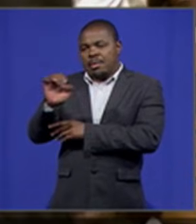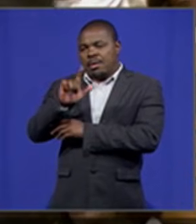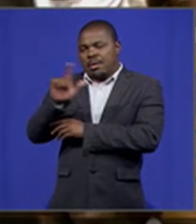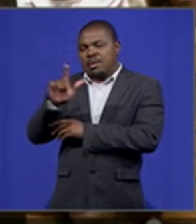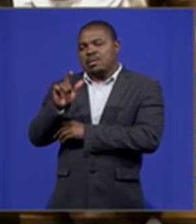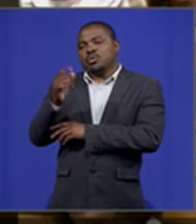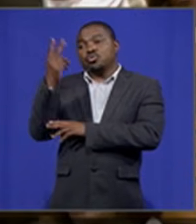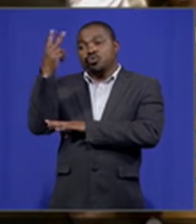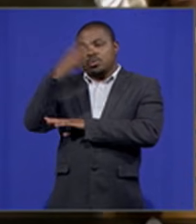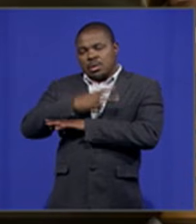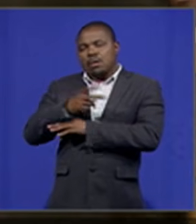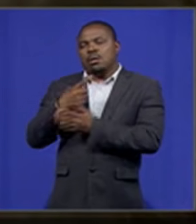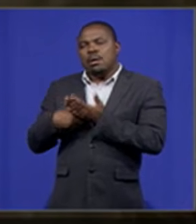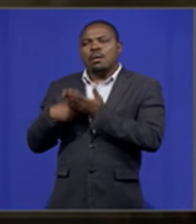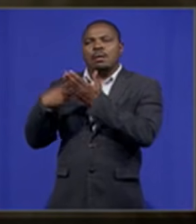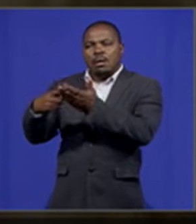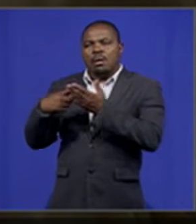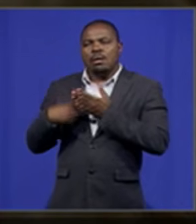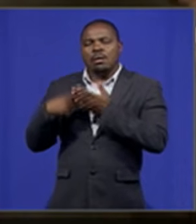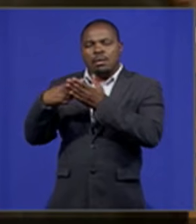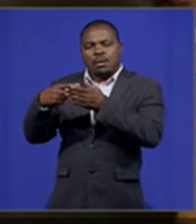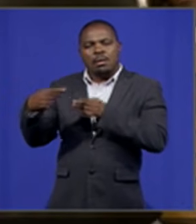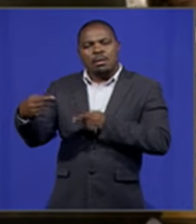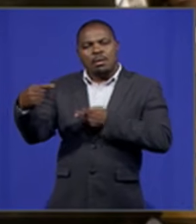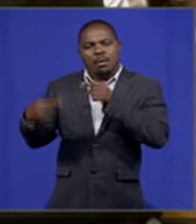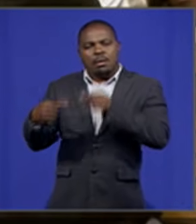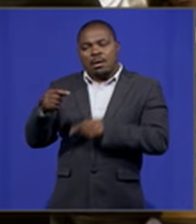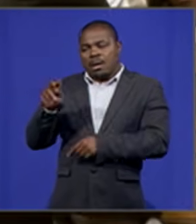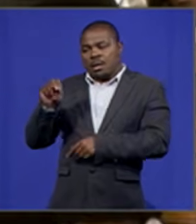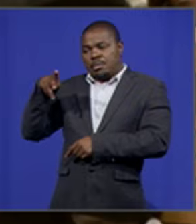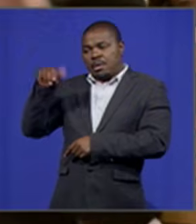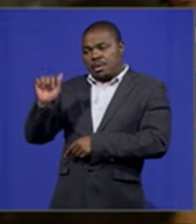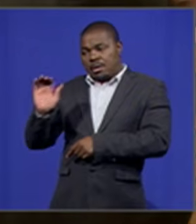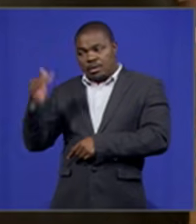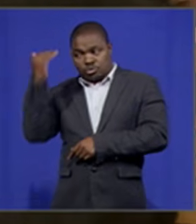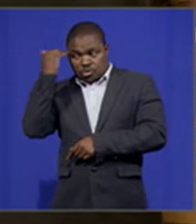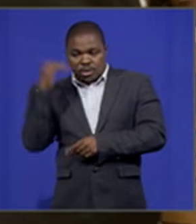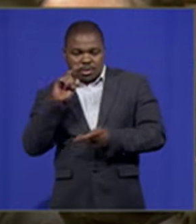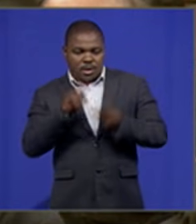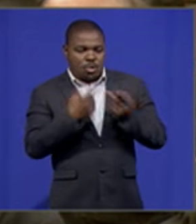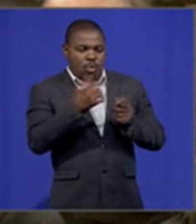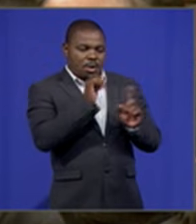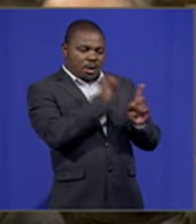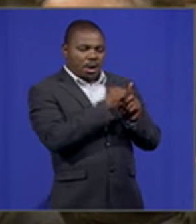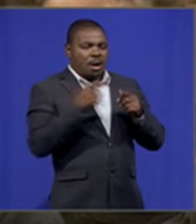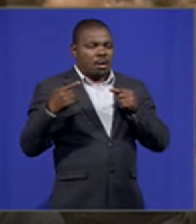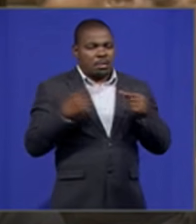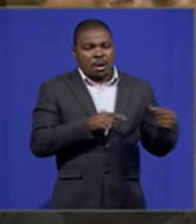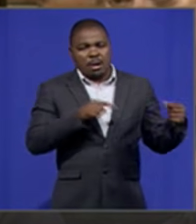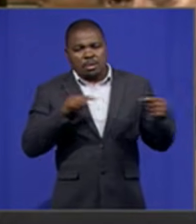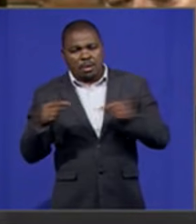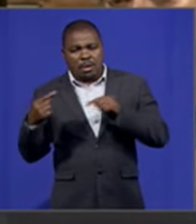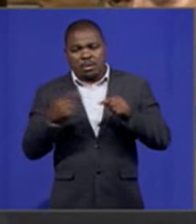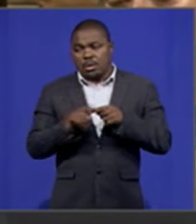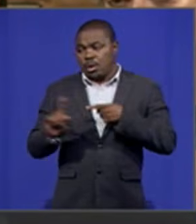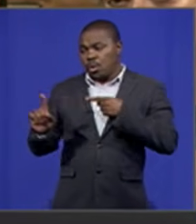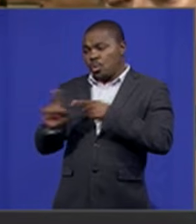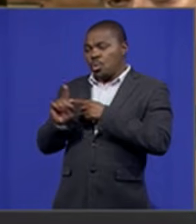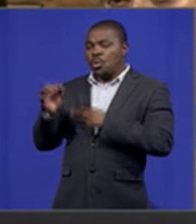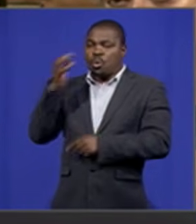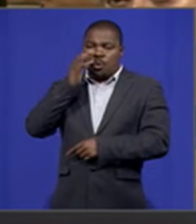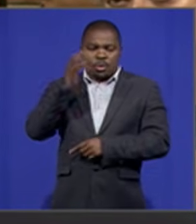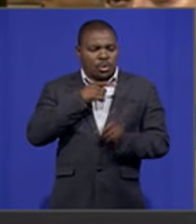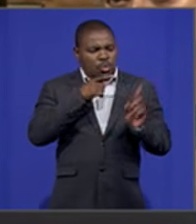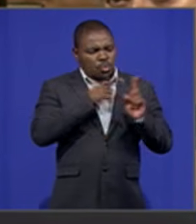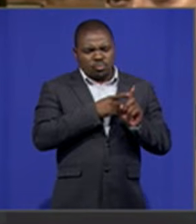ya matšatši a mabedi ka dingangišano go tšwa go batšhotšisi le boramolao ba gagwe. Motšhotšisi o be a ganana le gore Adams a